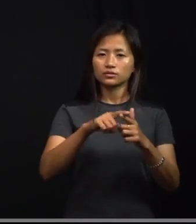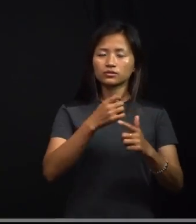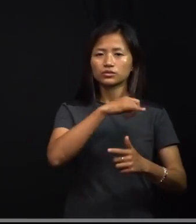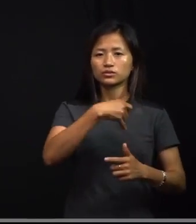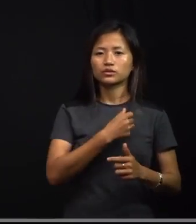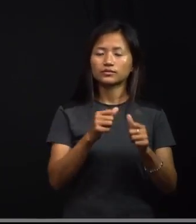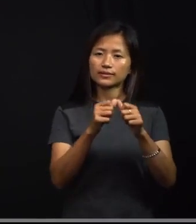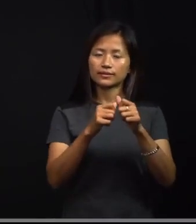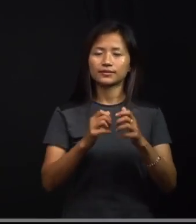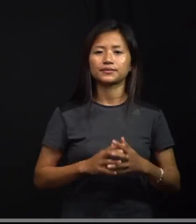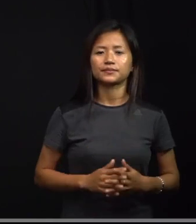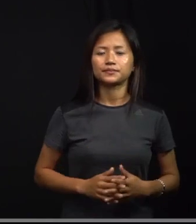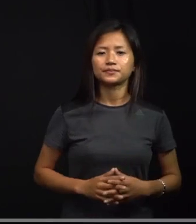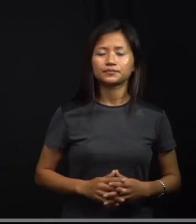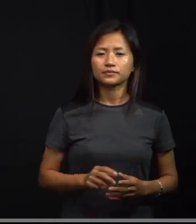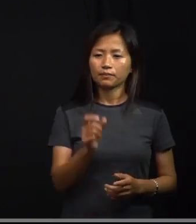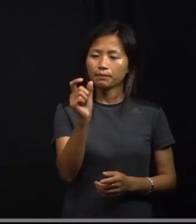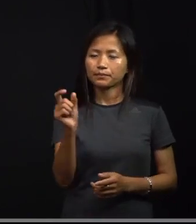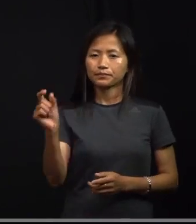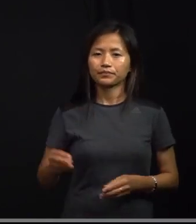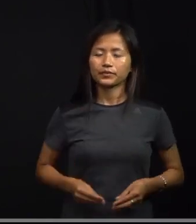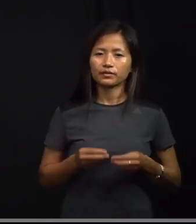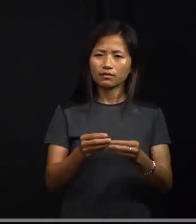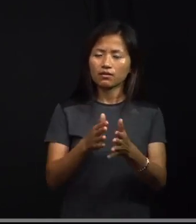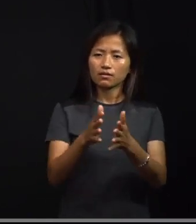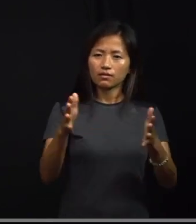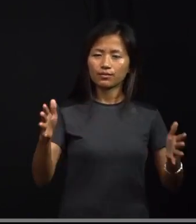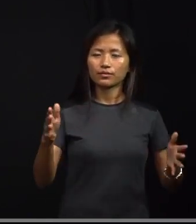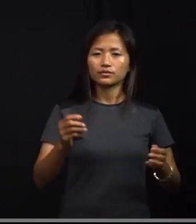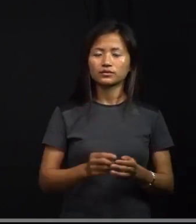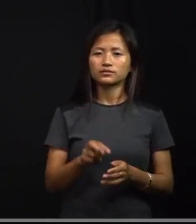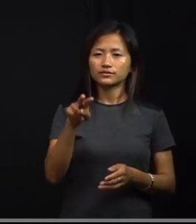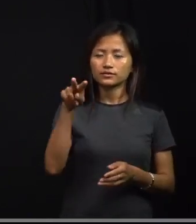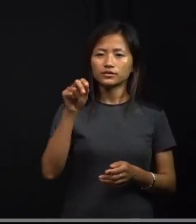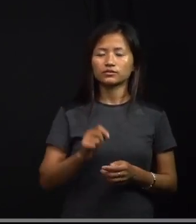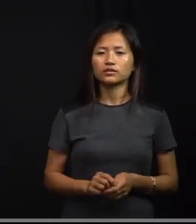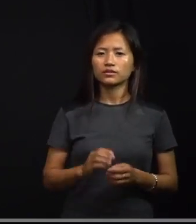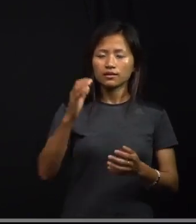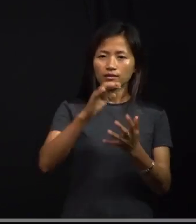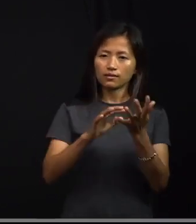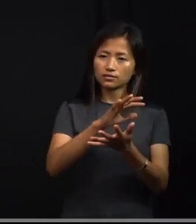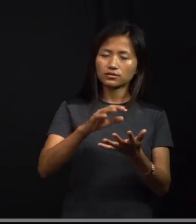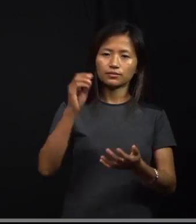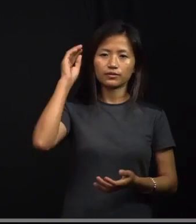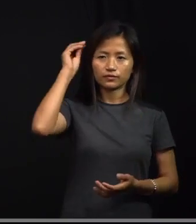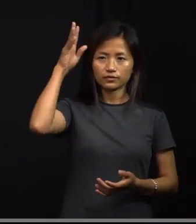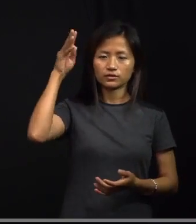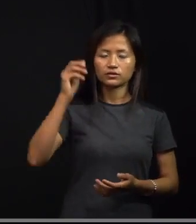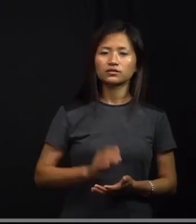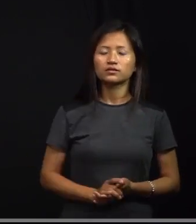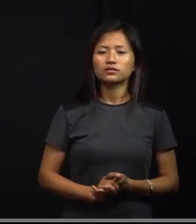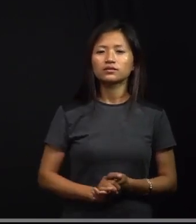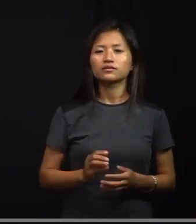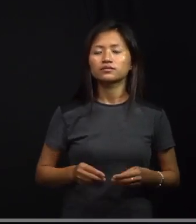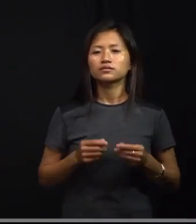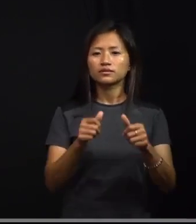So these people, they have given very elaborate definition of the concept of education. When you look into the definition given